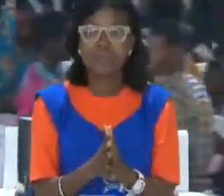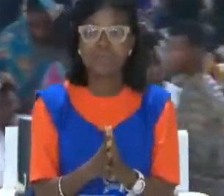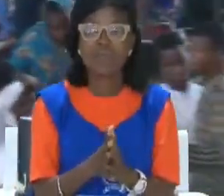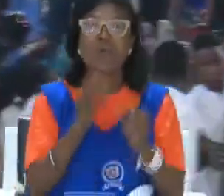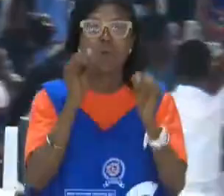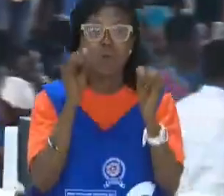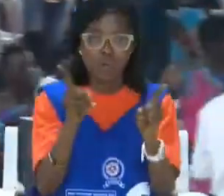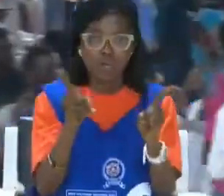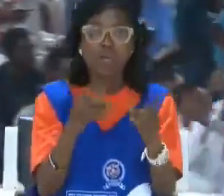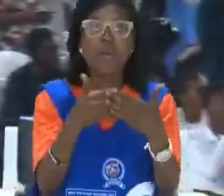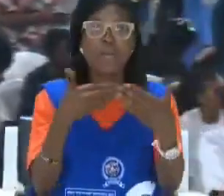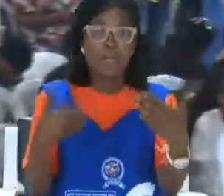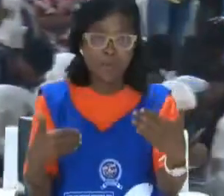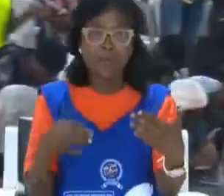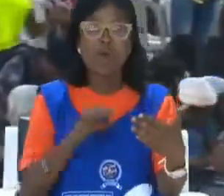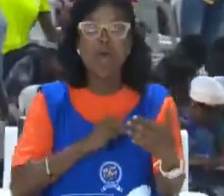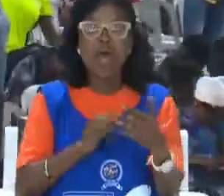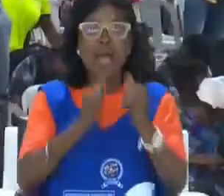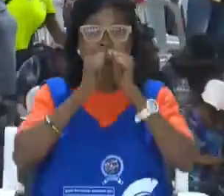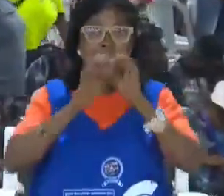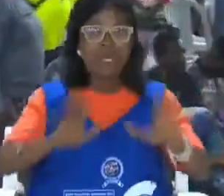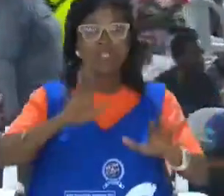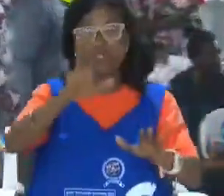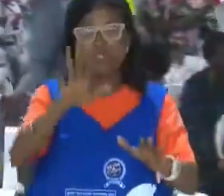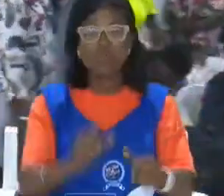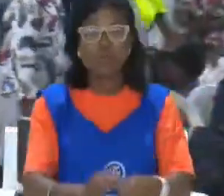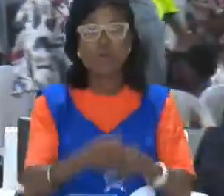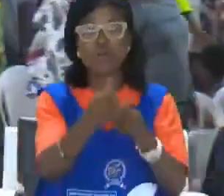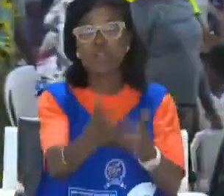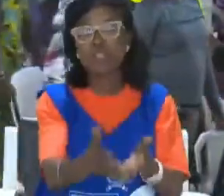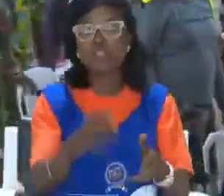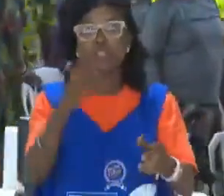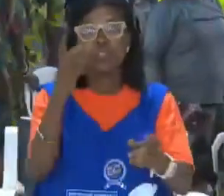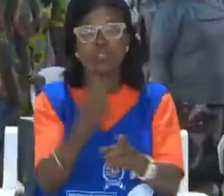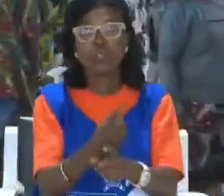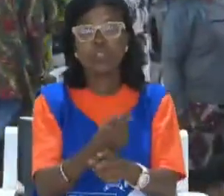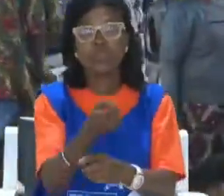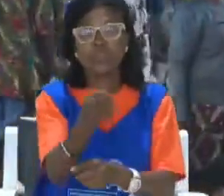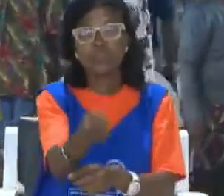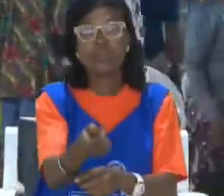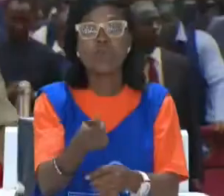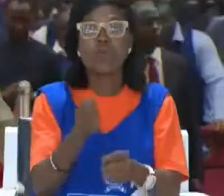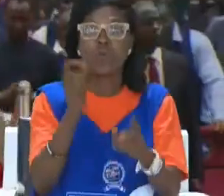Okay, before I bless your offering, just a few words